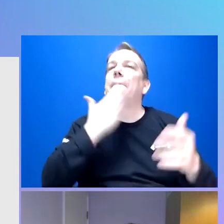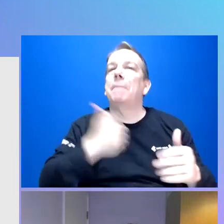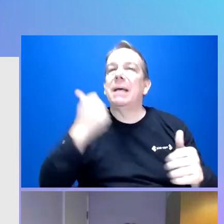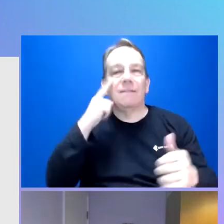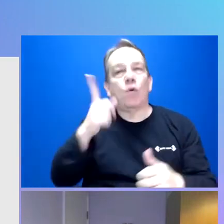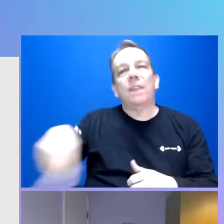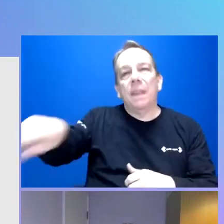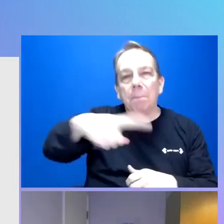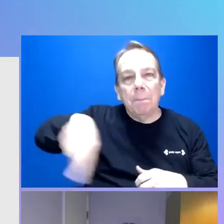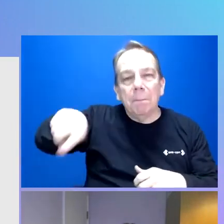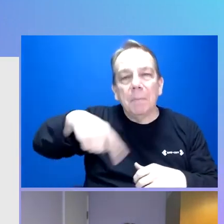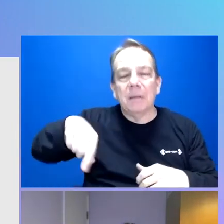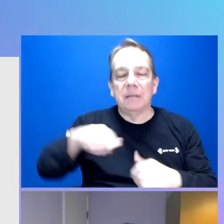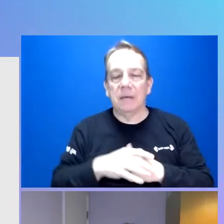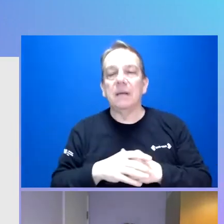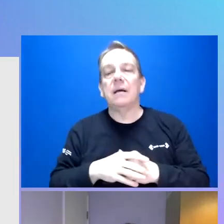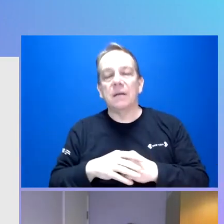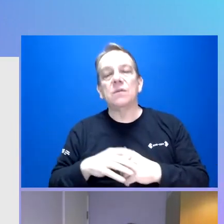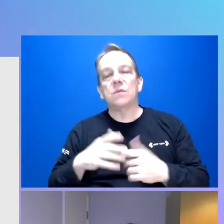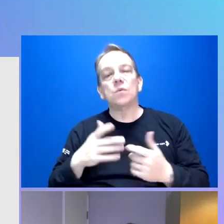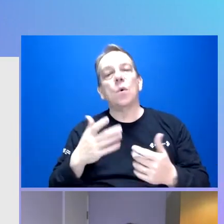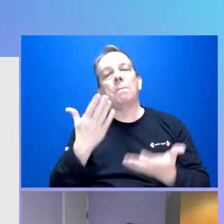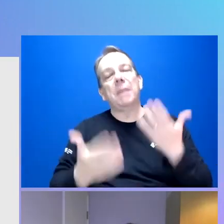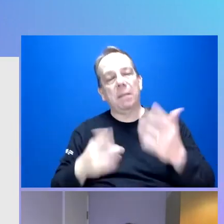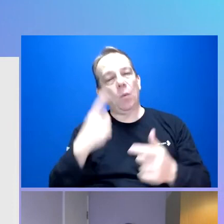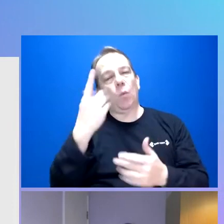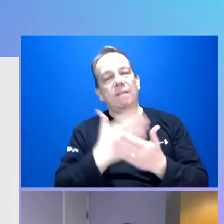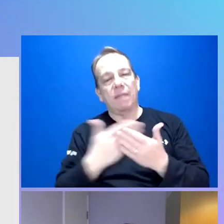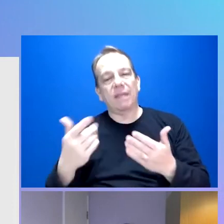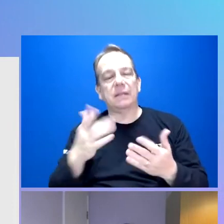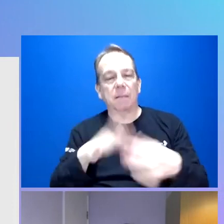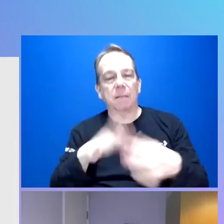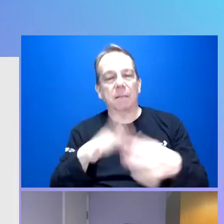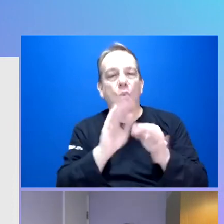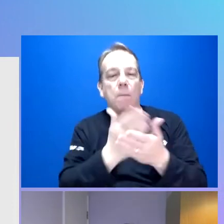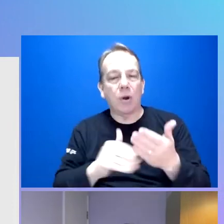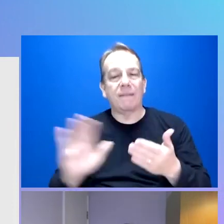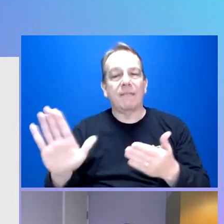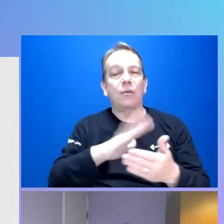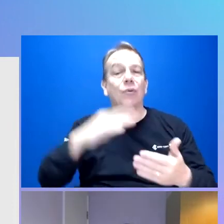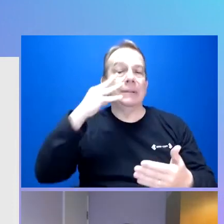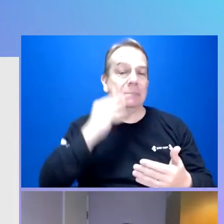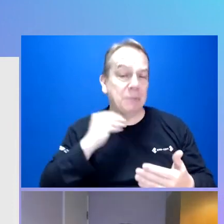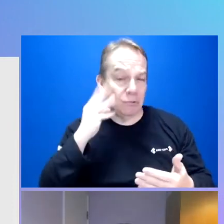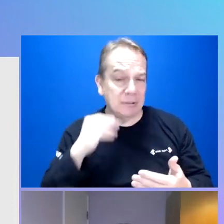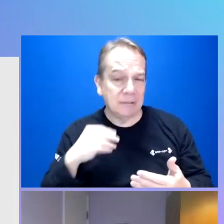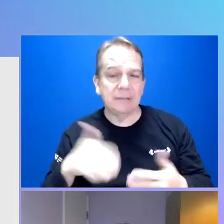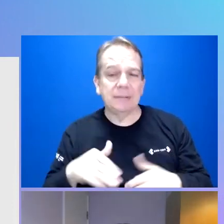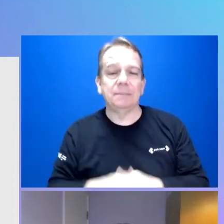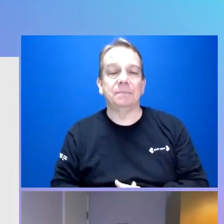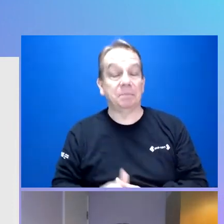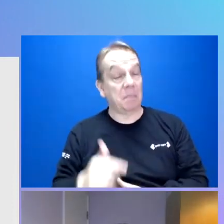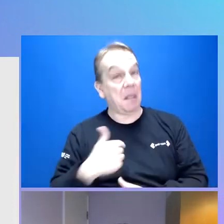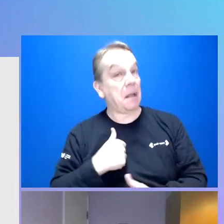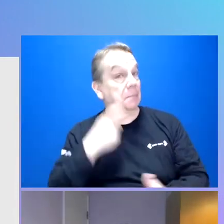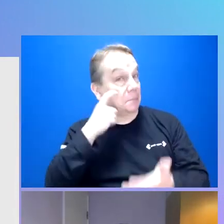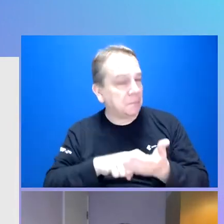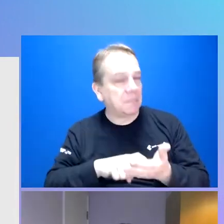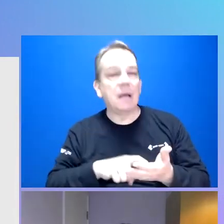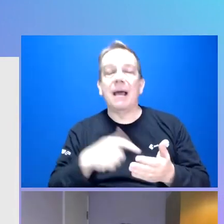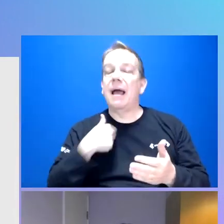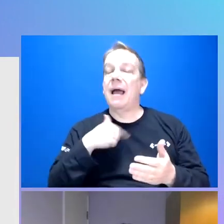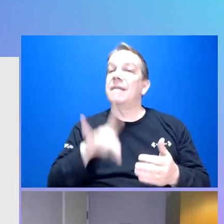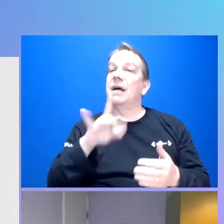setup that you might see in a research session. That's all a typical part of the disabled experience. And I found that getting to share